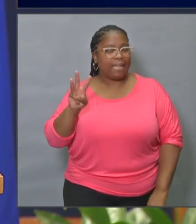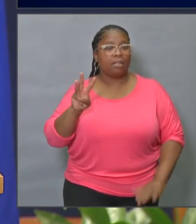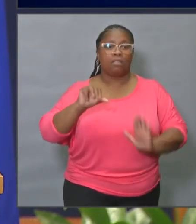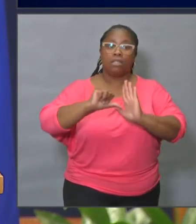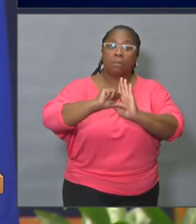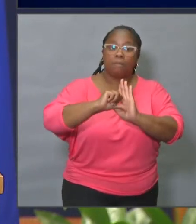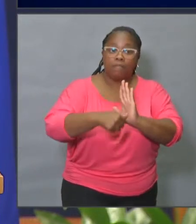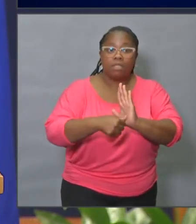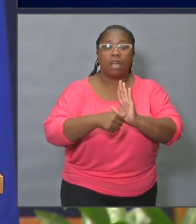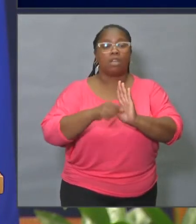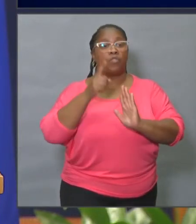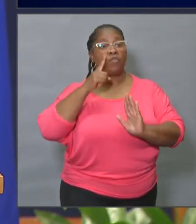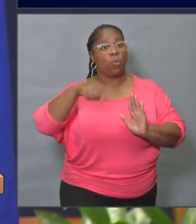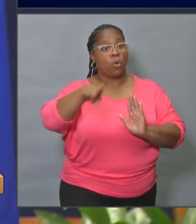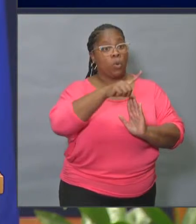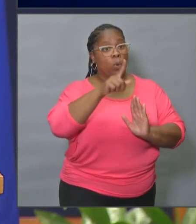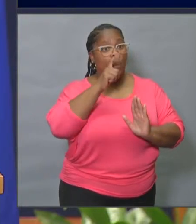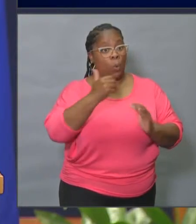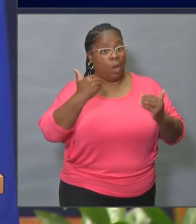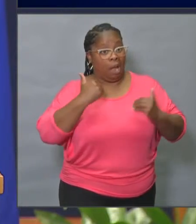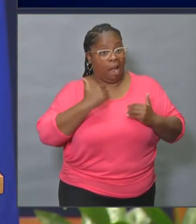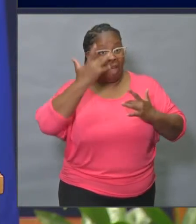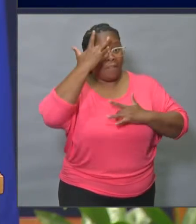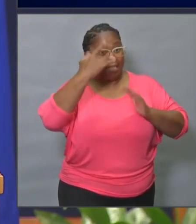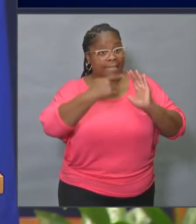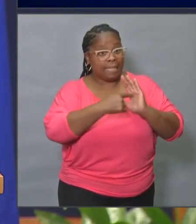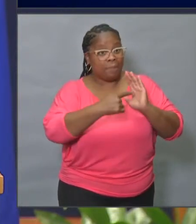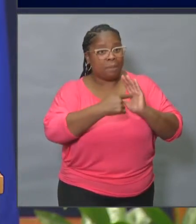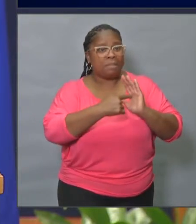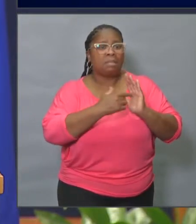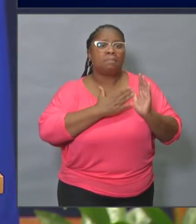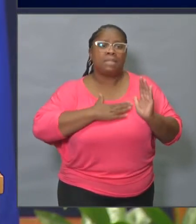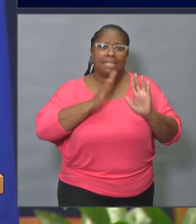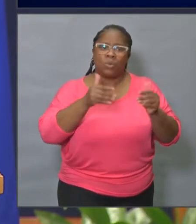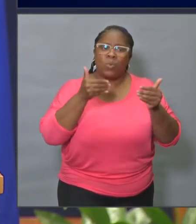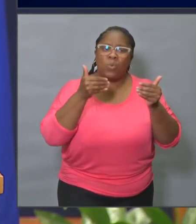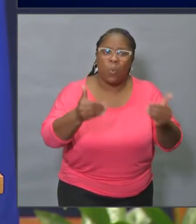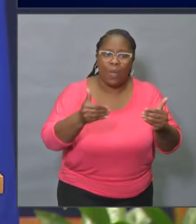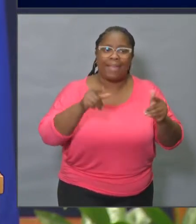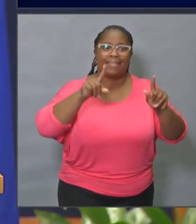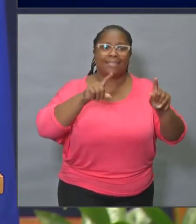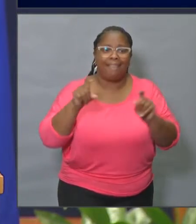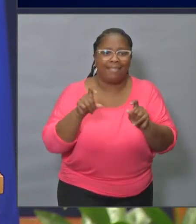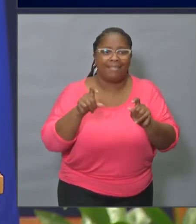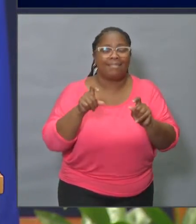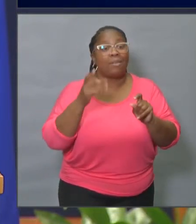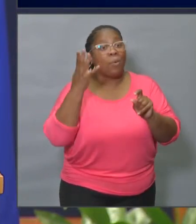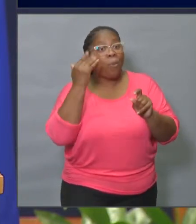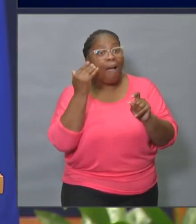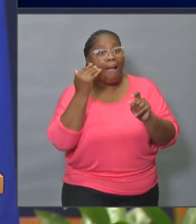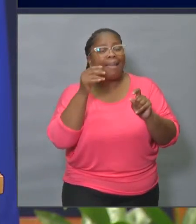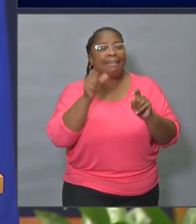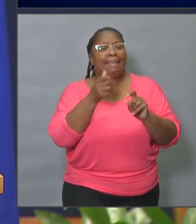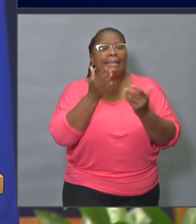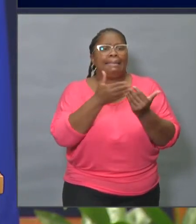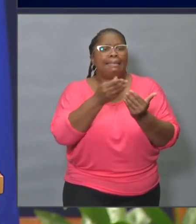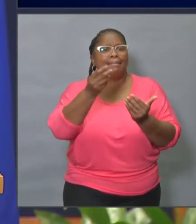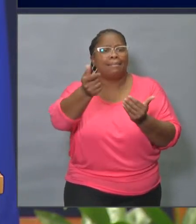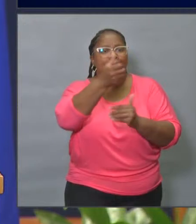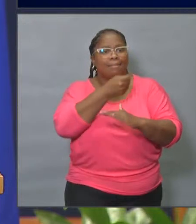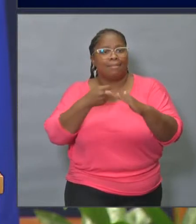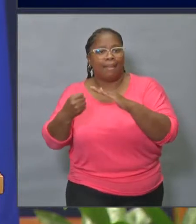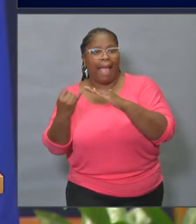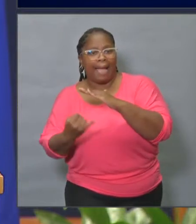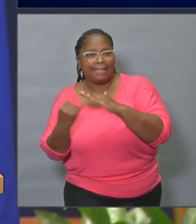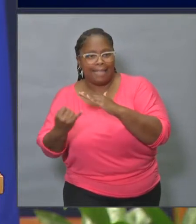all symptomatic individuals to be tested so that they can be appropriately isolated and also their contacts can be